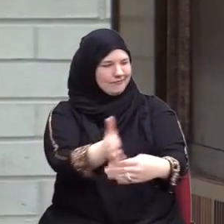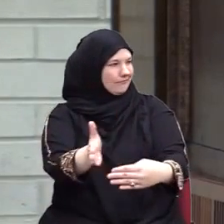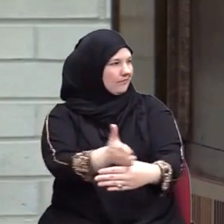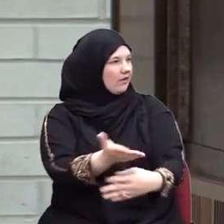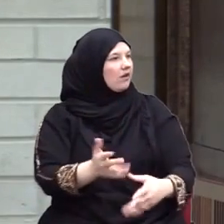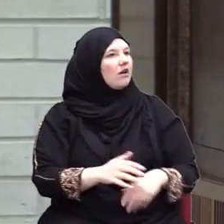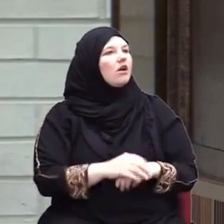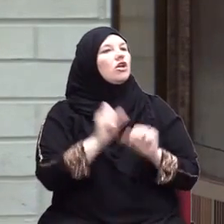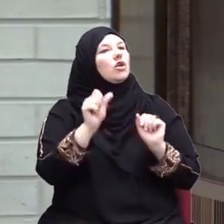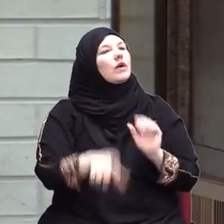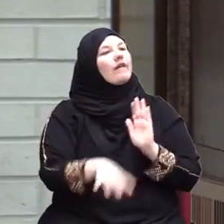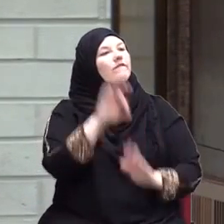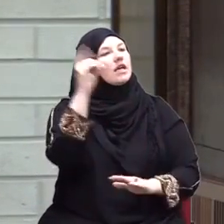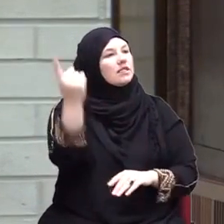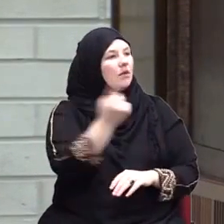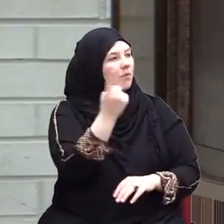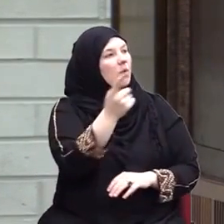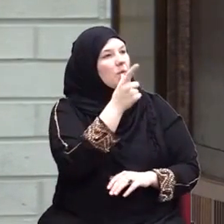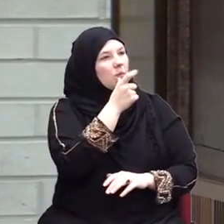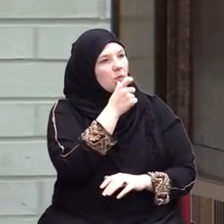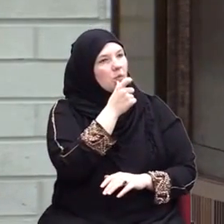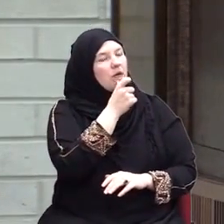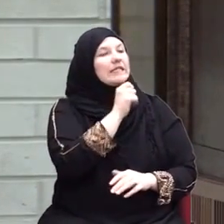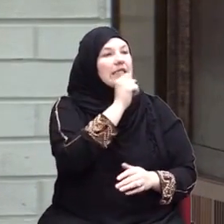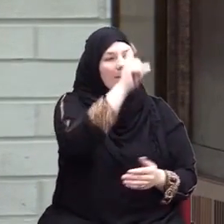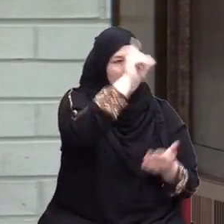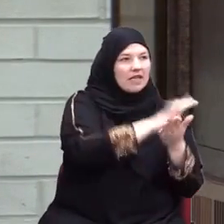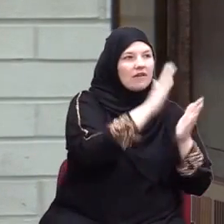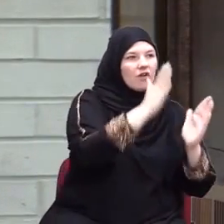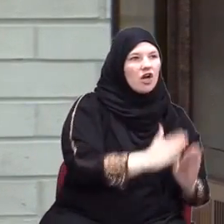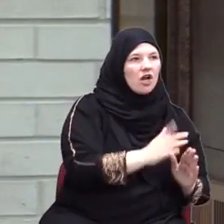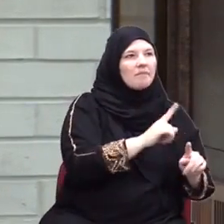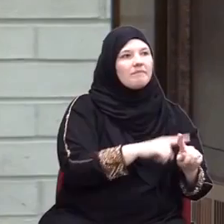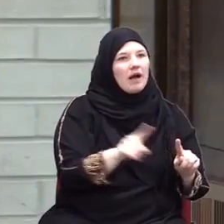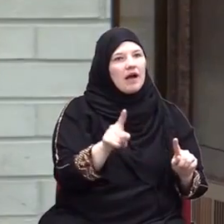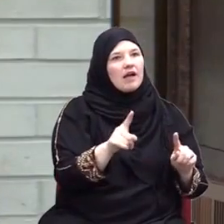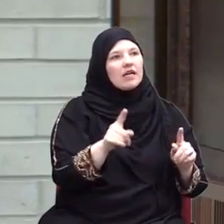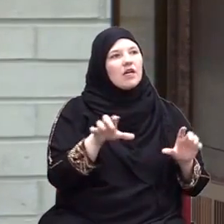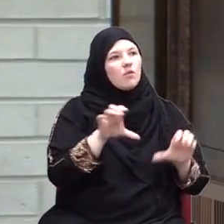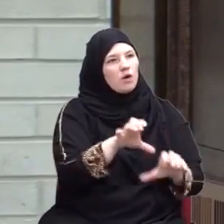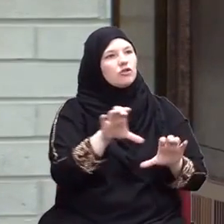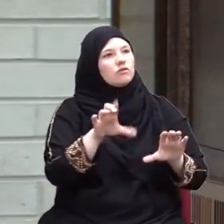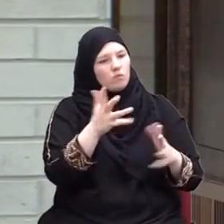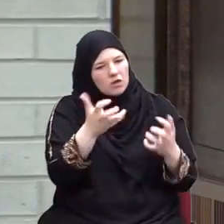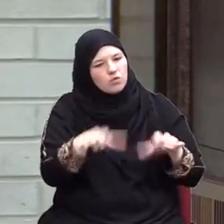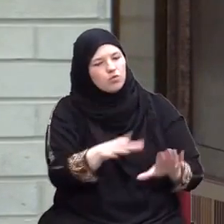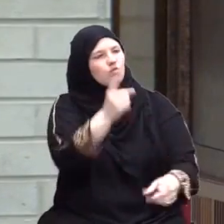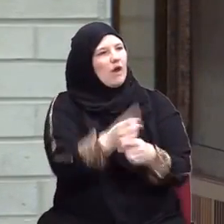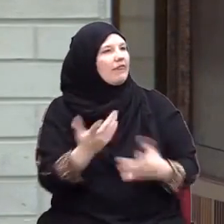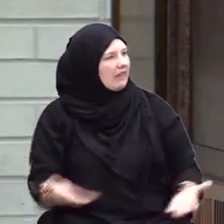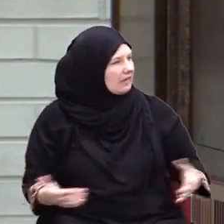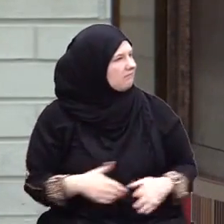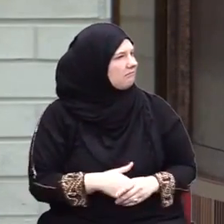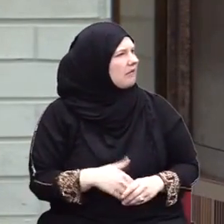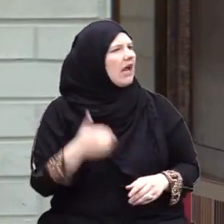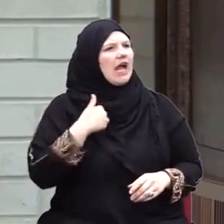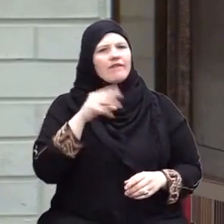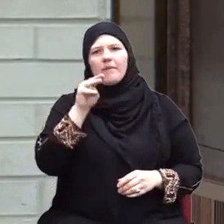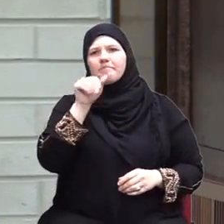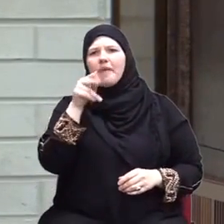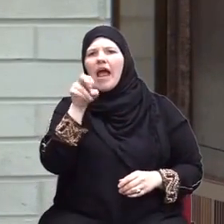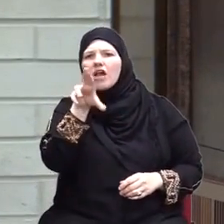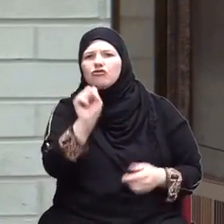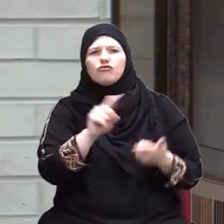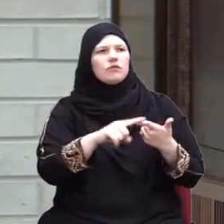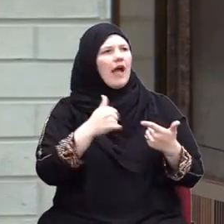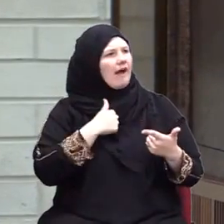So you could find somebody who is a disbeliever, but he looks to do the right thing. He has manners, he has